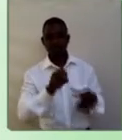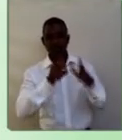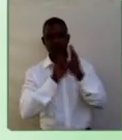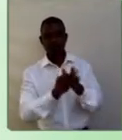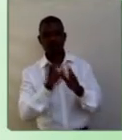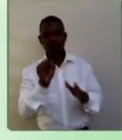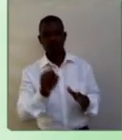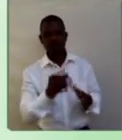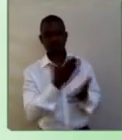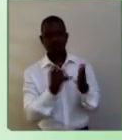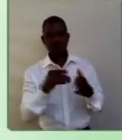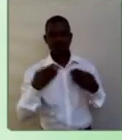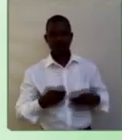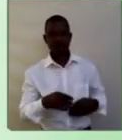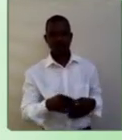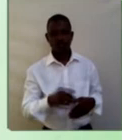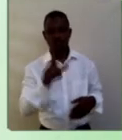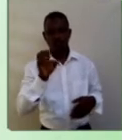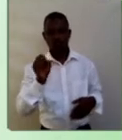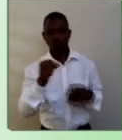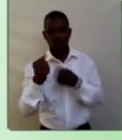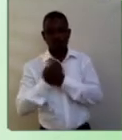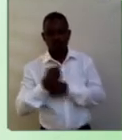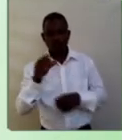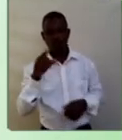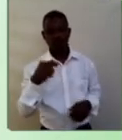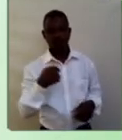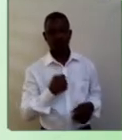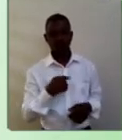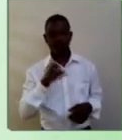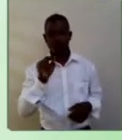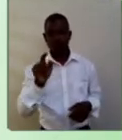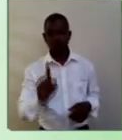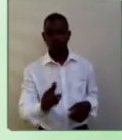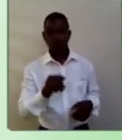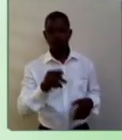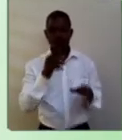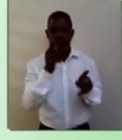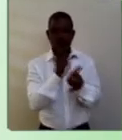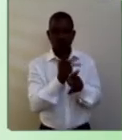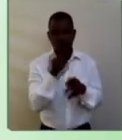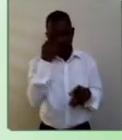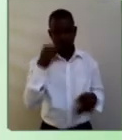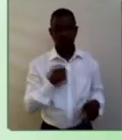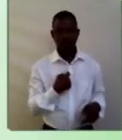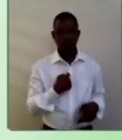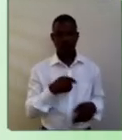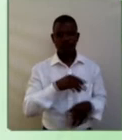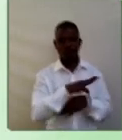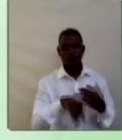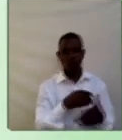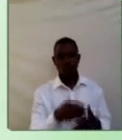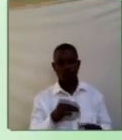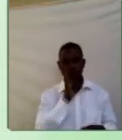Examples: somebody loves me, no one cares for me,